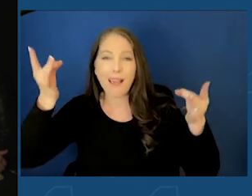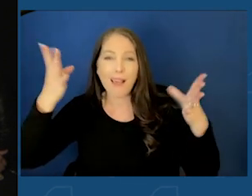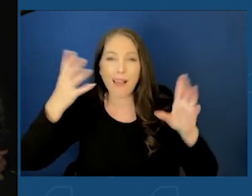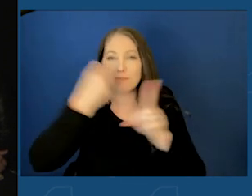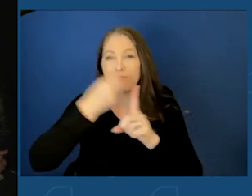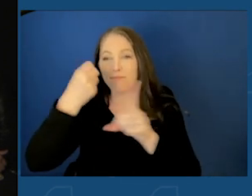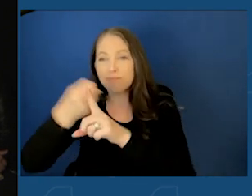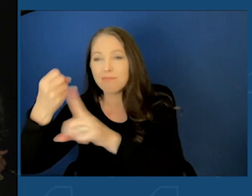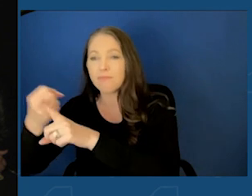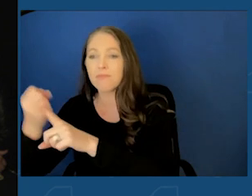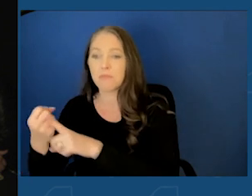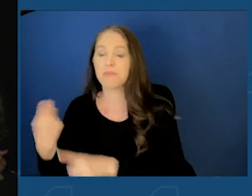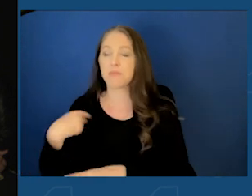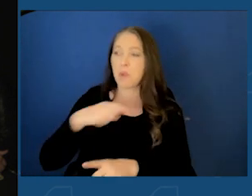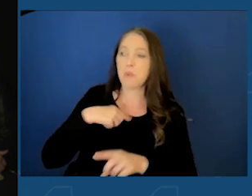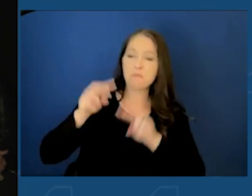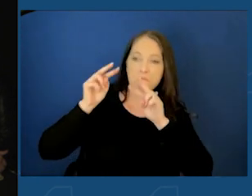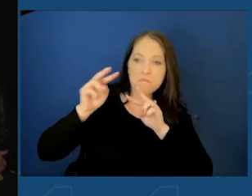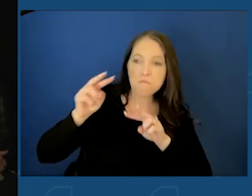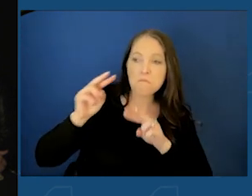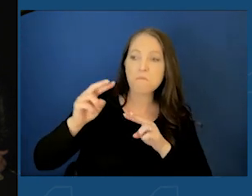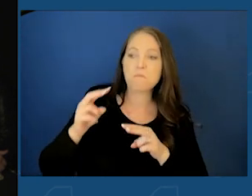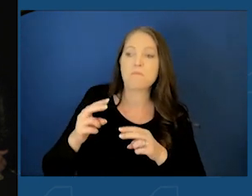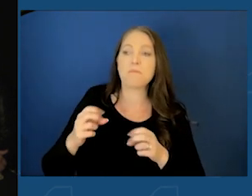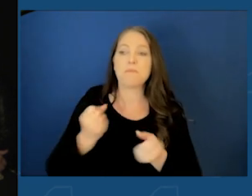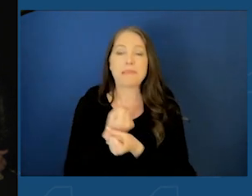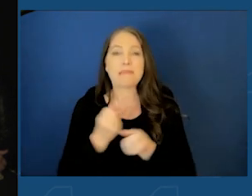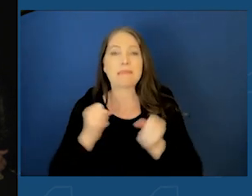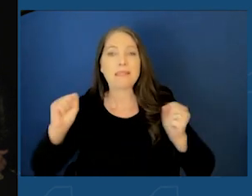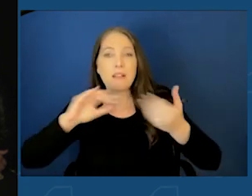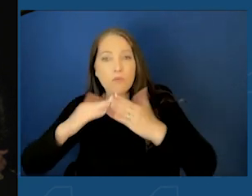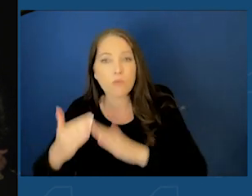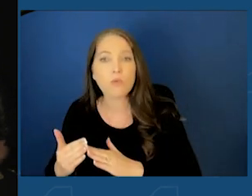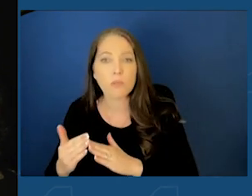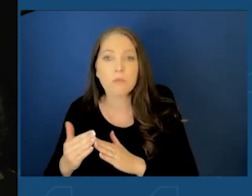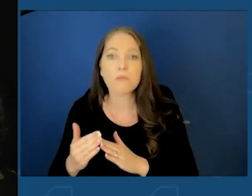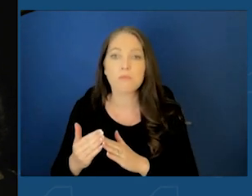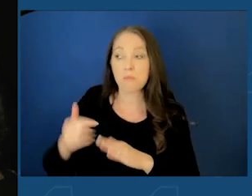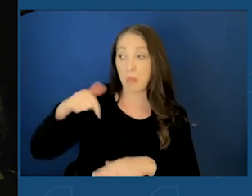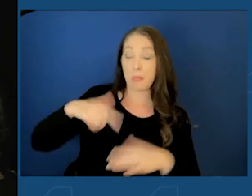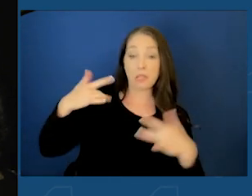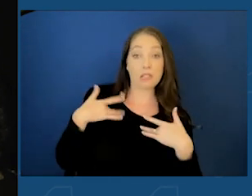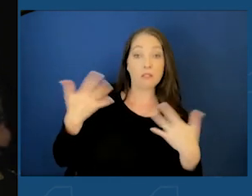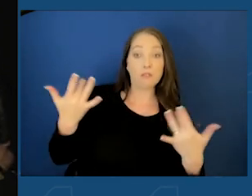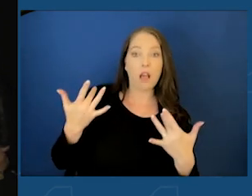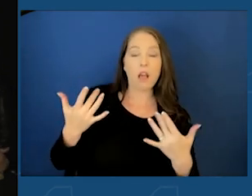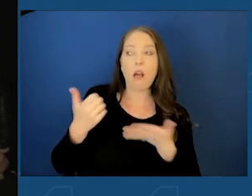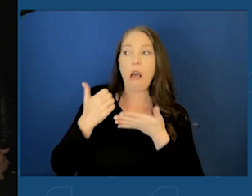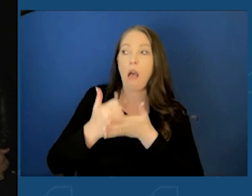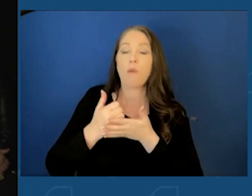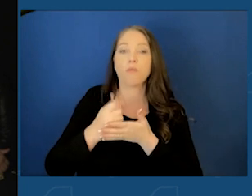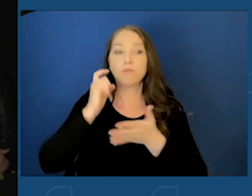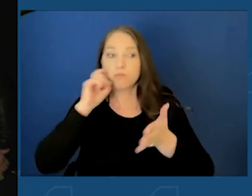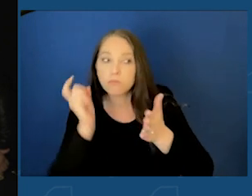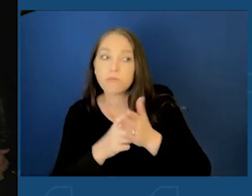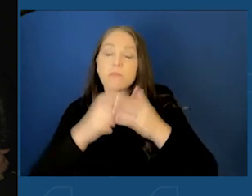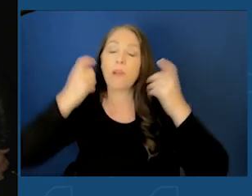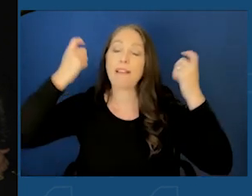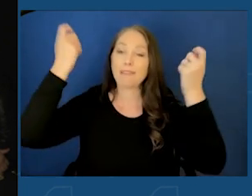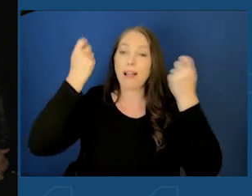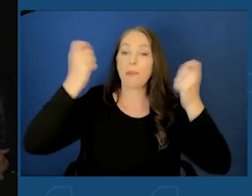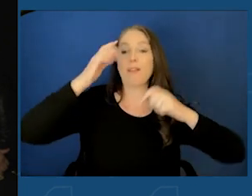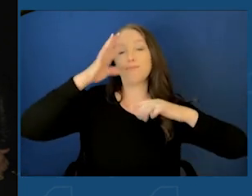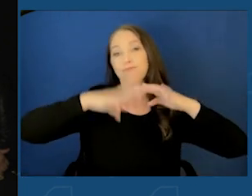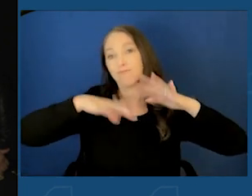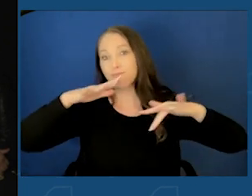for everyone. Events like the one we are holding today help recognize and celebrate the rich diversity of New York City and send a